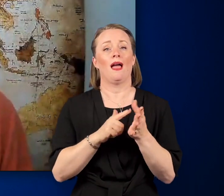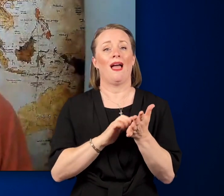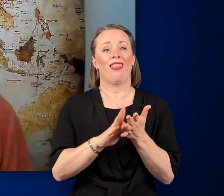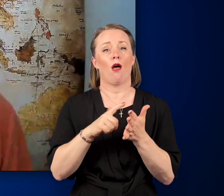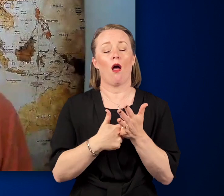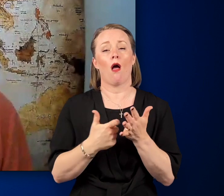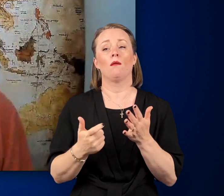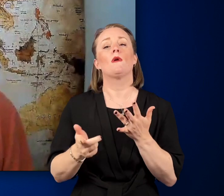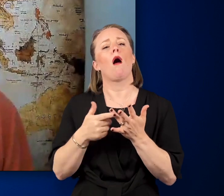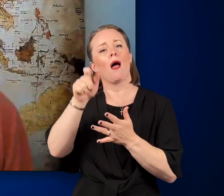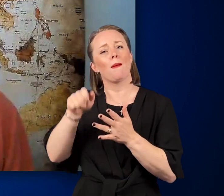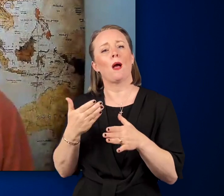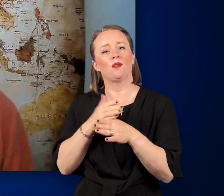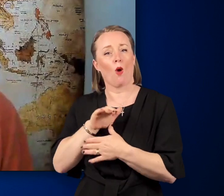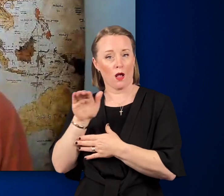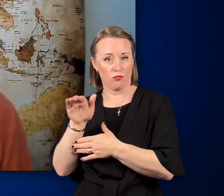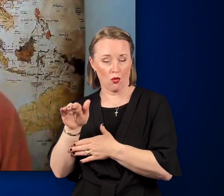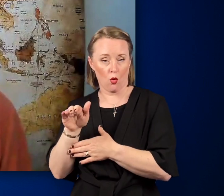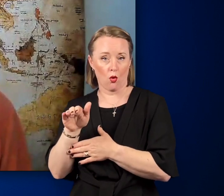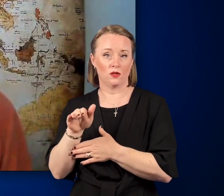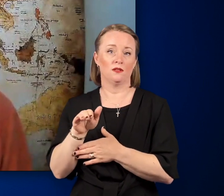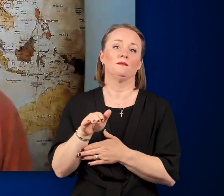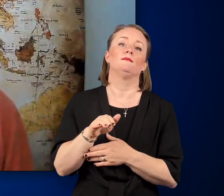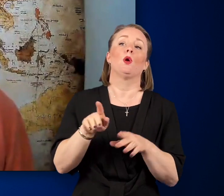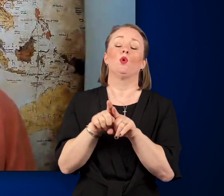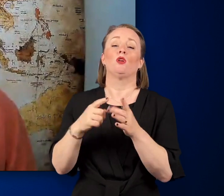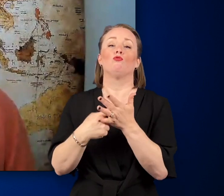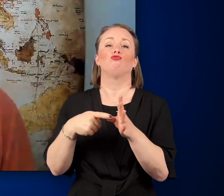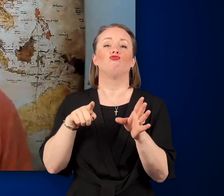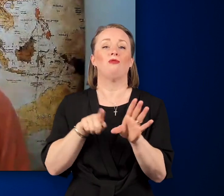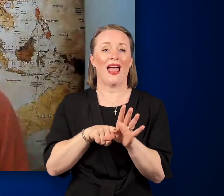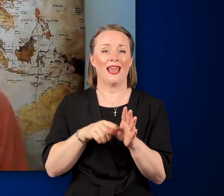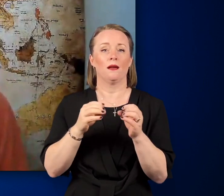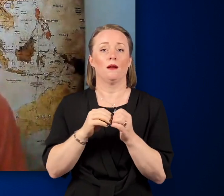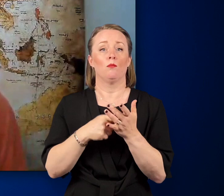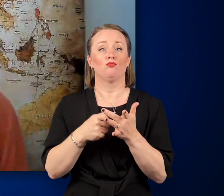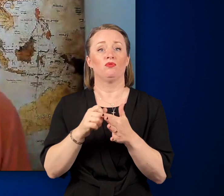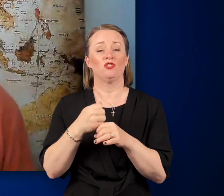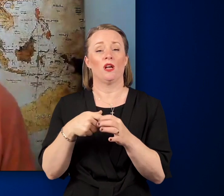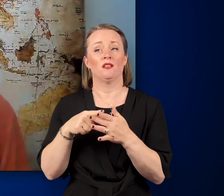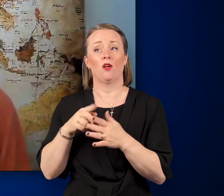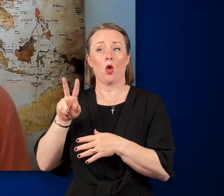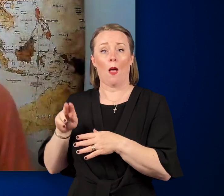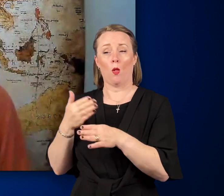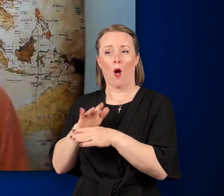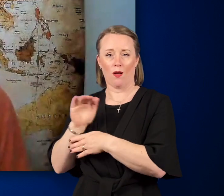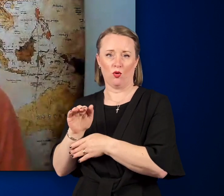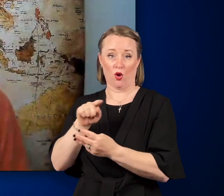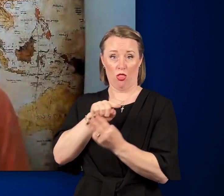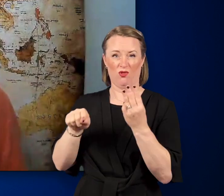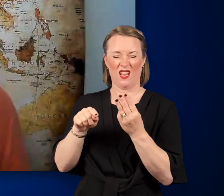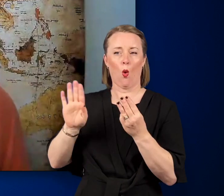got an email from Ray and Bridget as well. Please do remember kind of Ray and Bridget in your prayers as